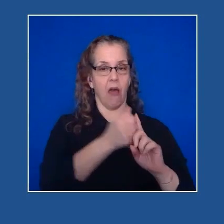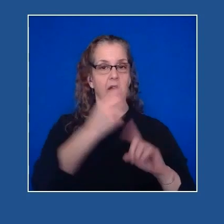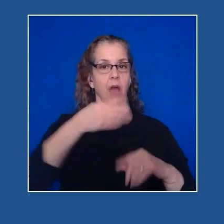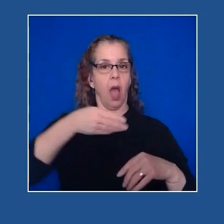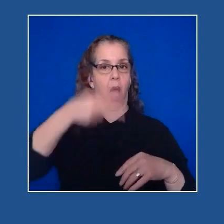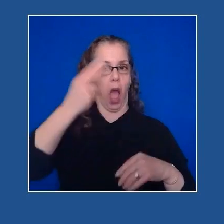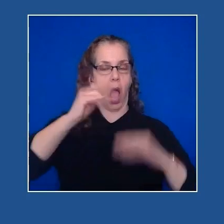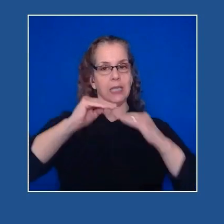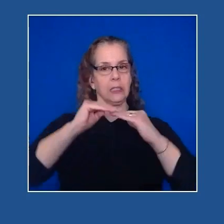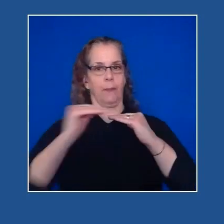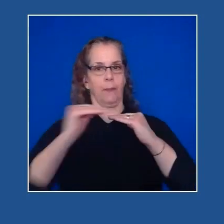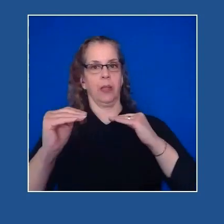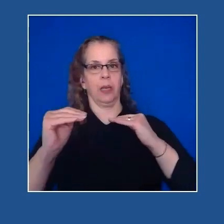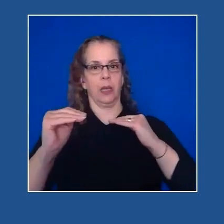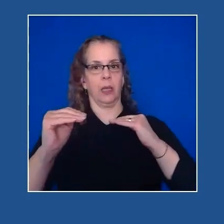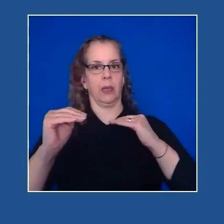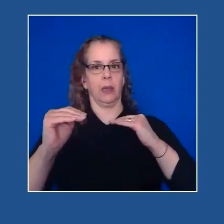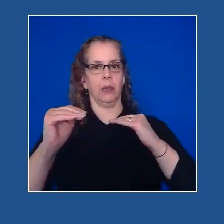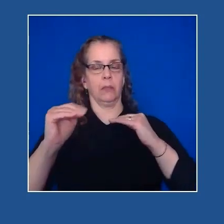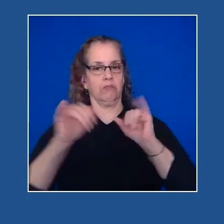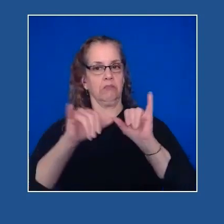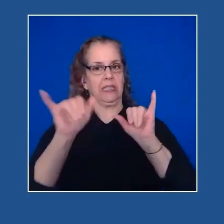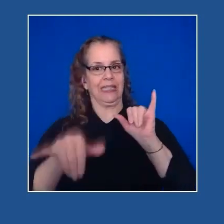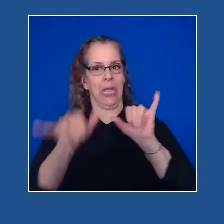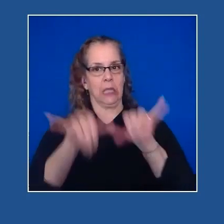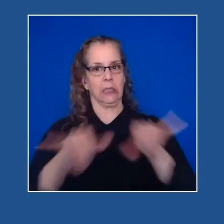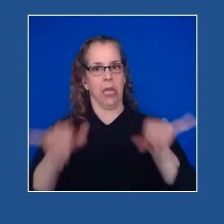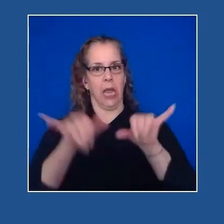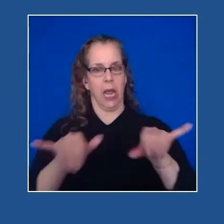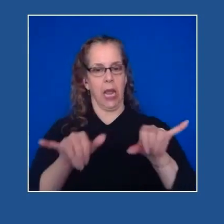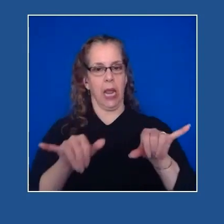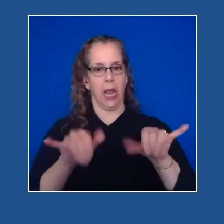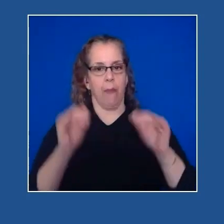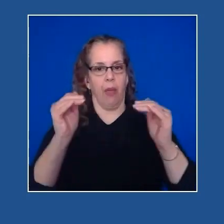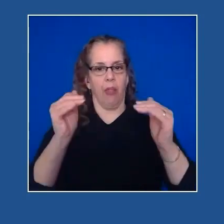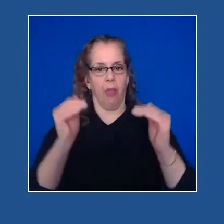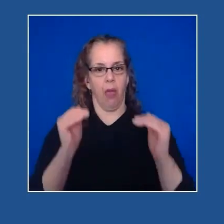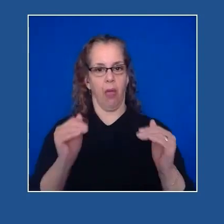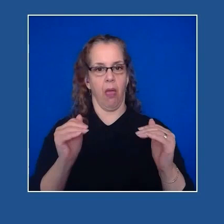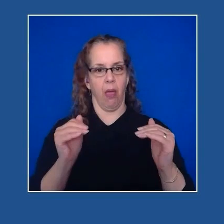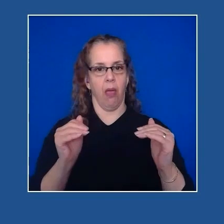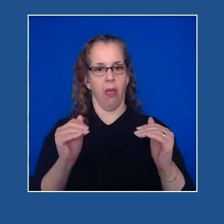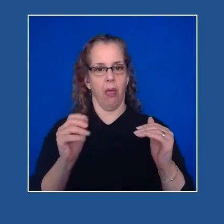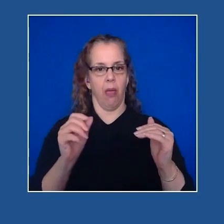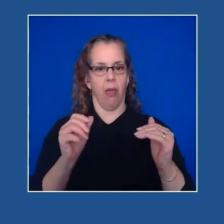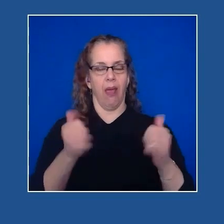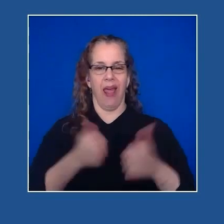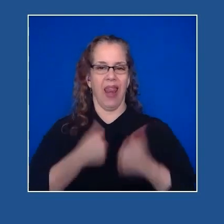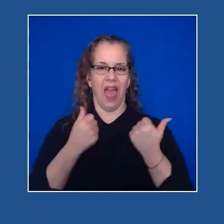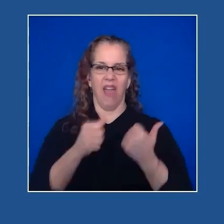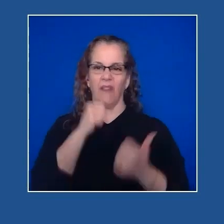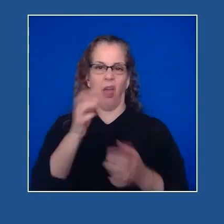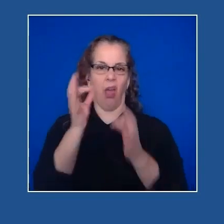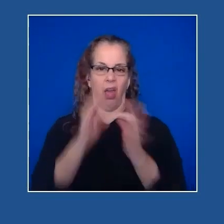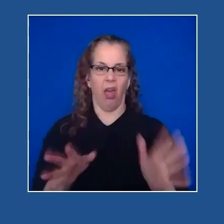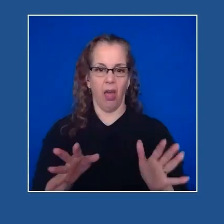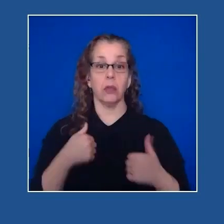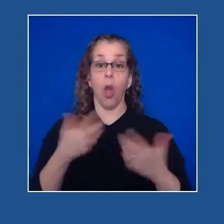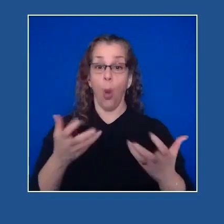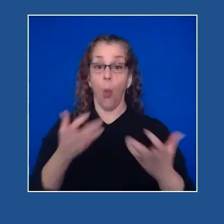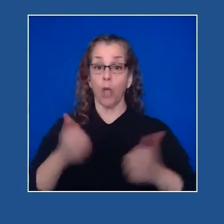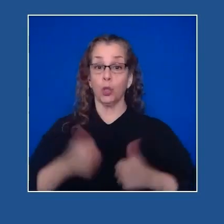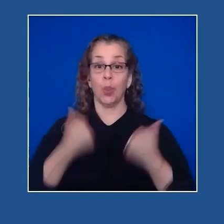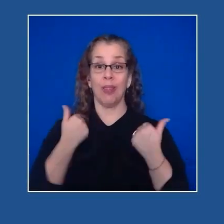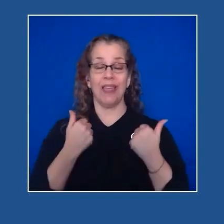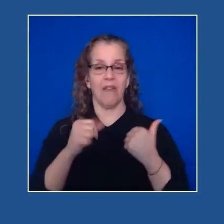time, followed by thoughts of not worth living, and then the wish to live was the least stable out of the three. And